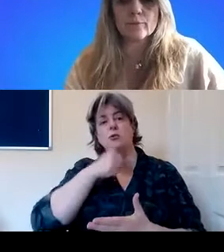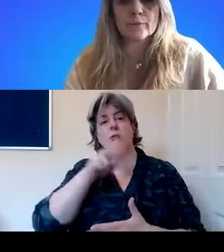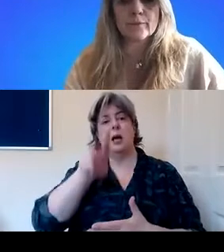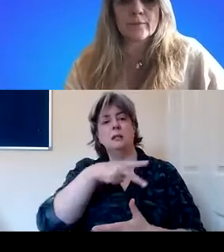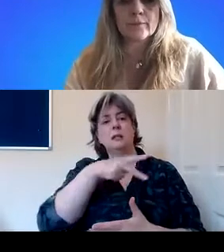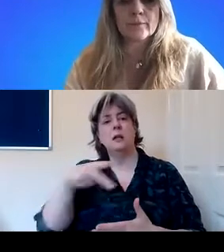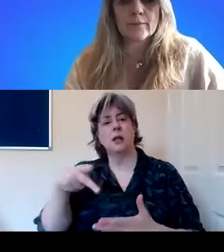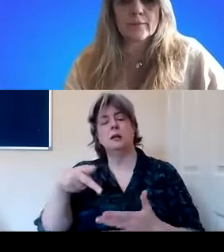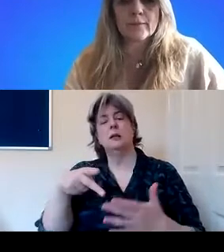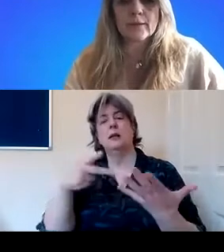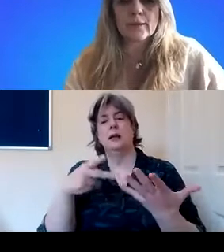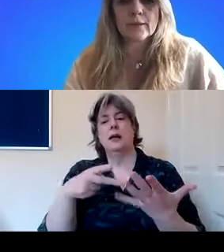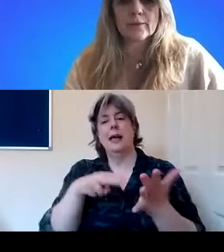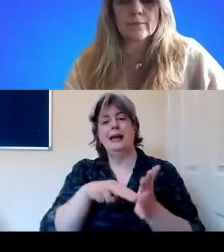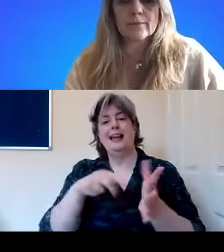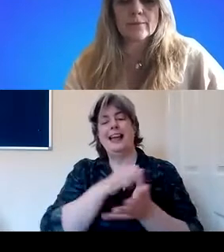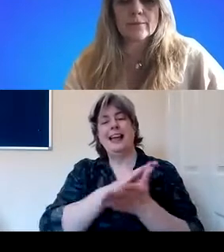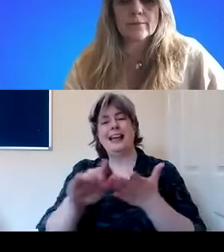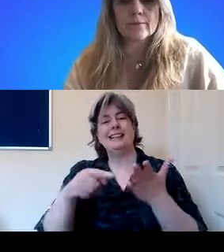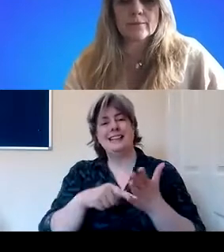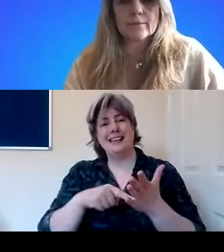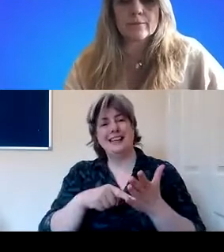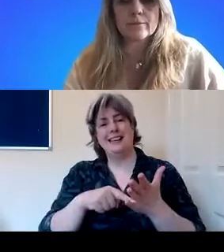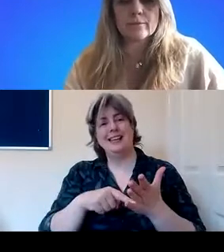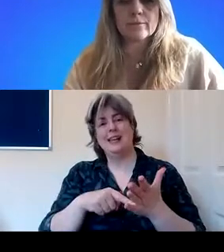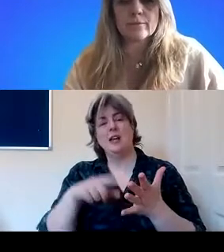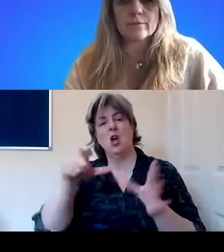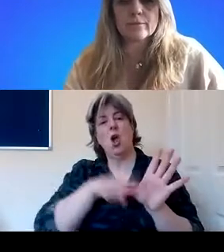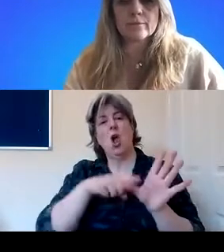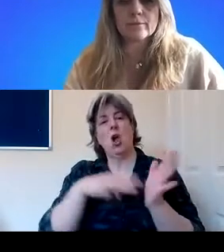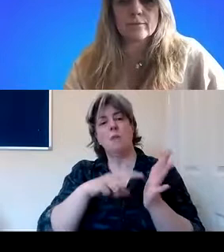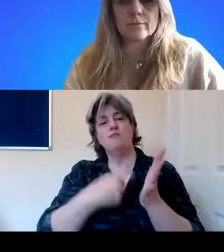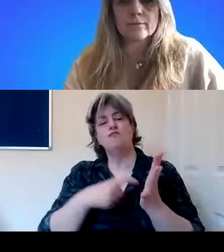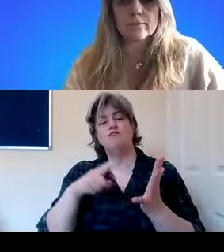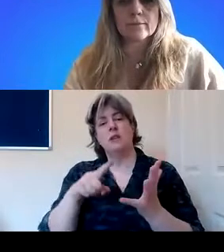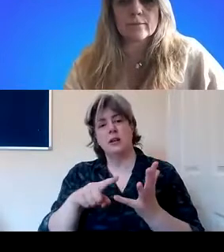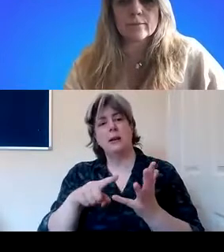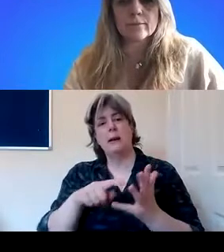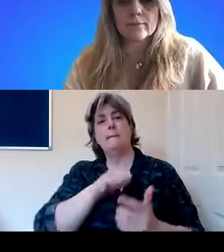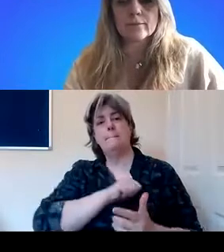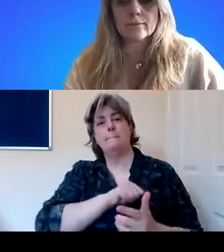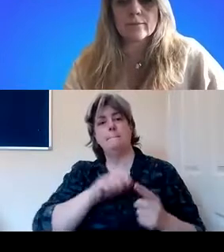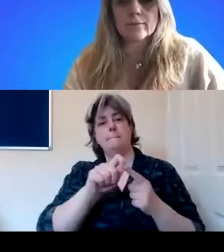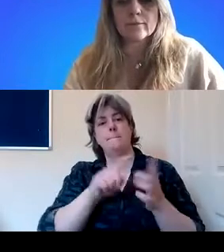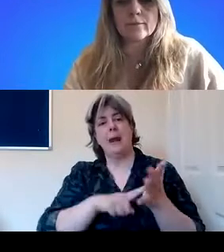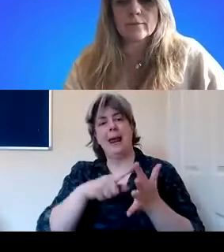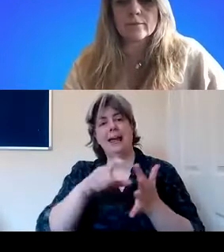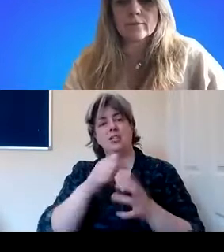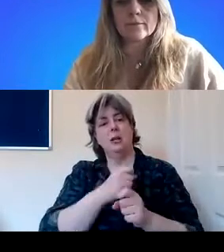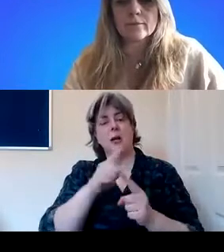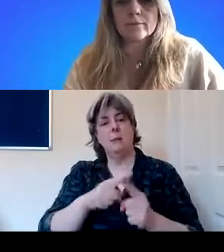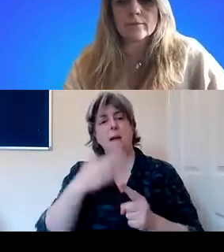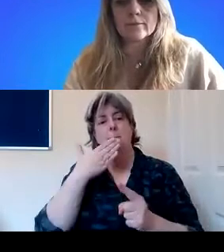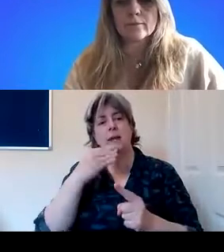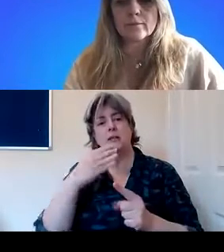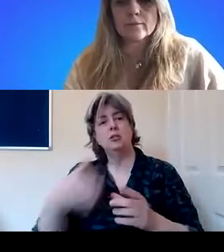NAHTCymruPledge. However, we would like to request if posting photos of any of our digital broadcasts, you are mindful to not include comments from others which appear in the